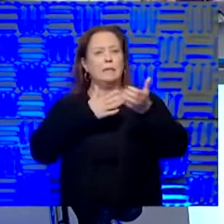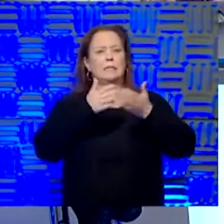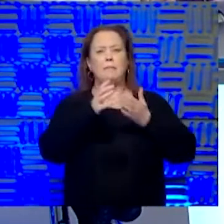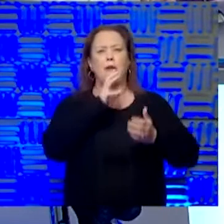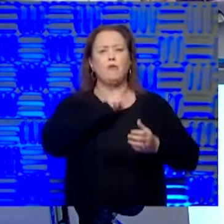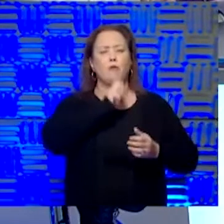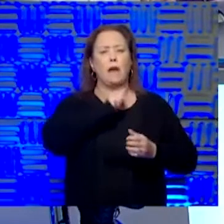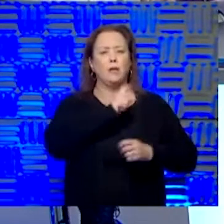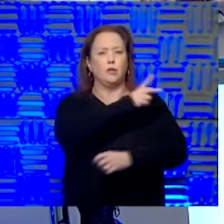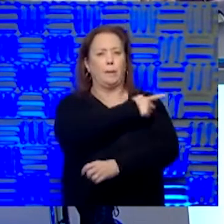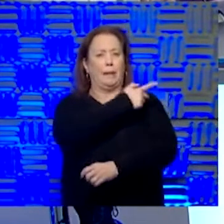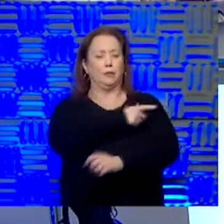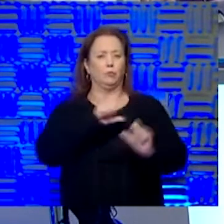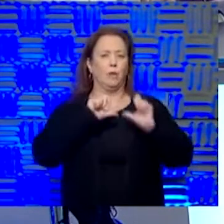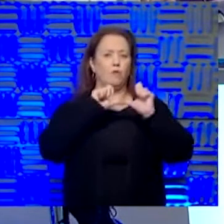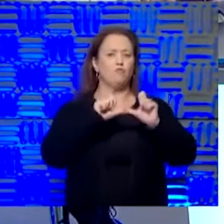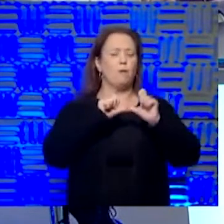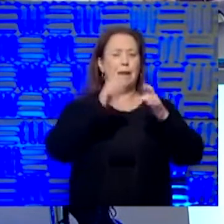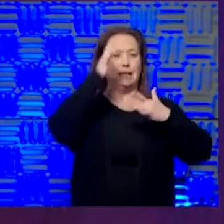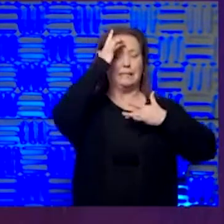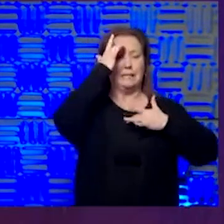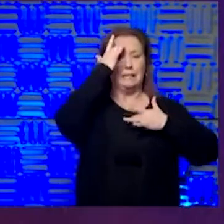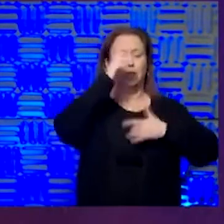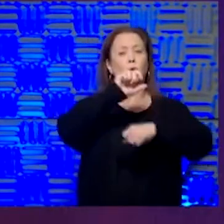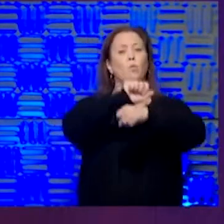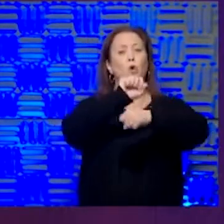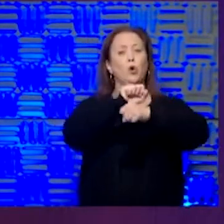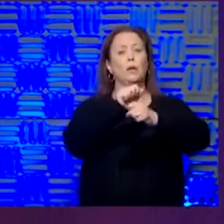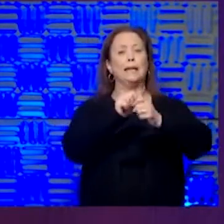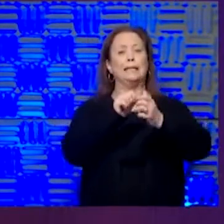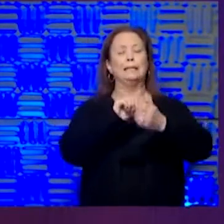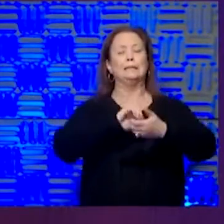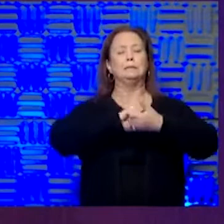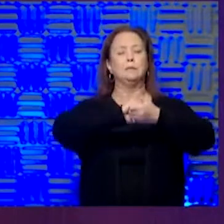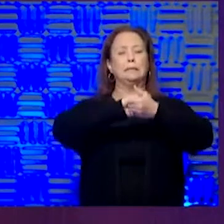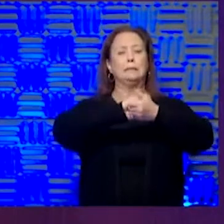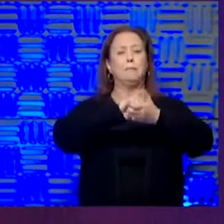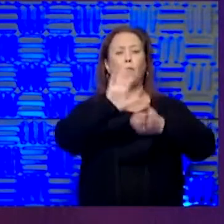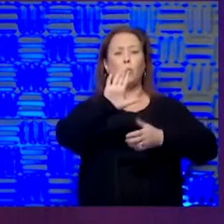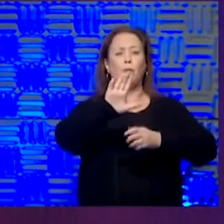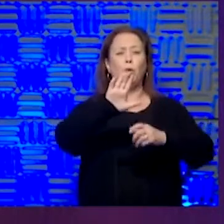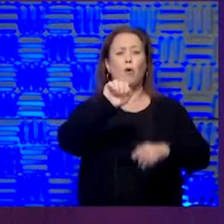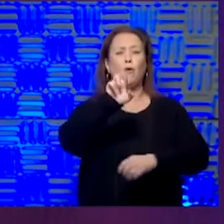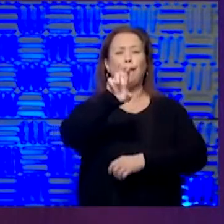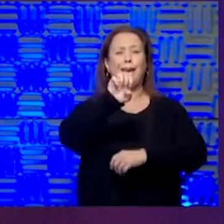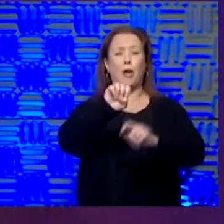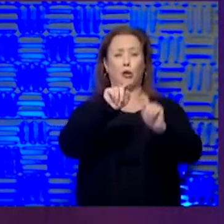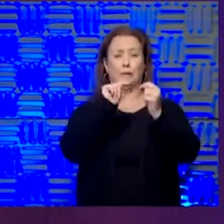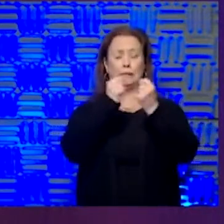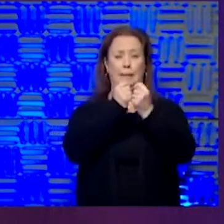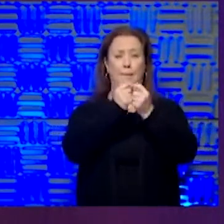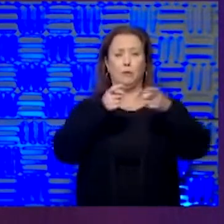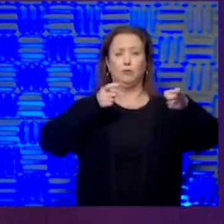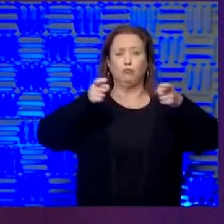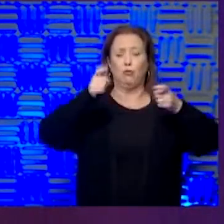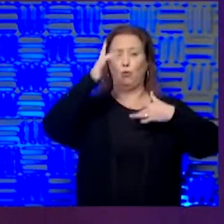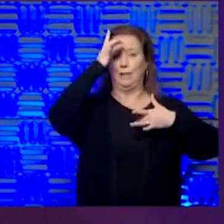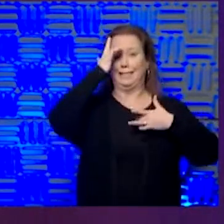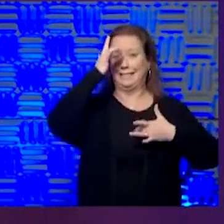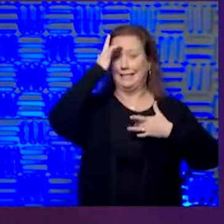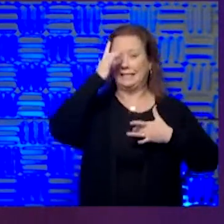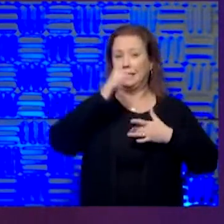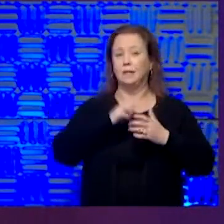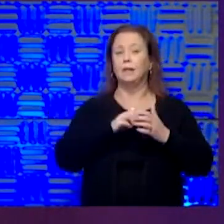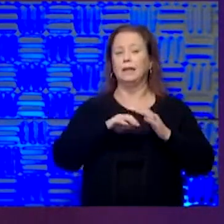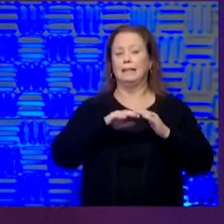age, a patient with a chronic disease needs to be working with their care team to keep that disease under good control all the time. So